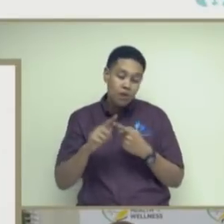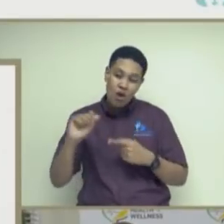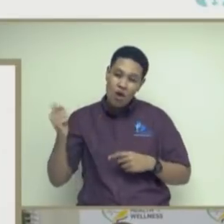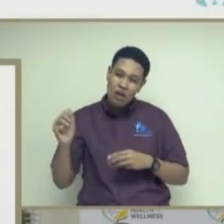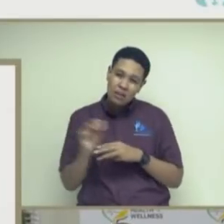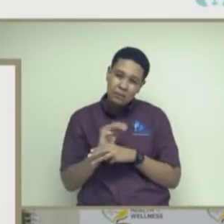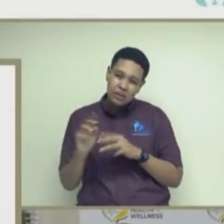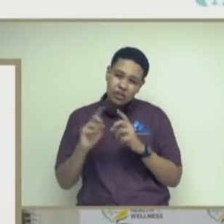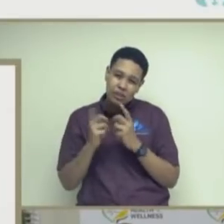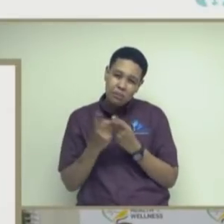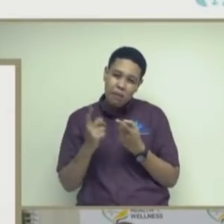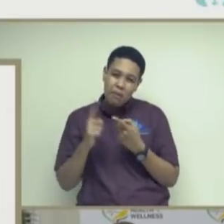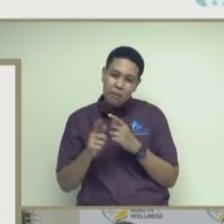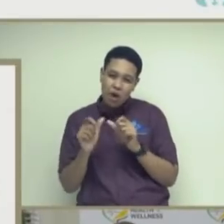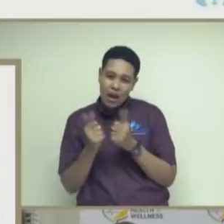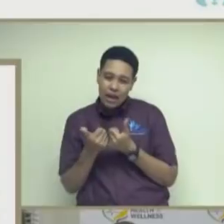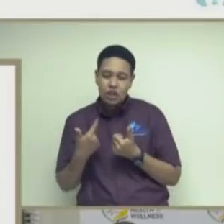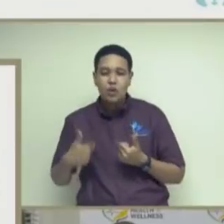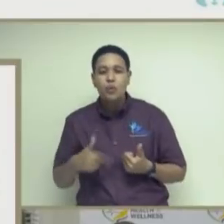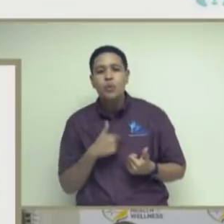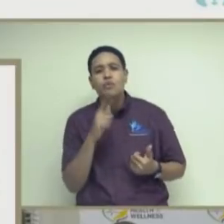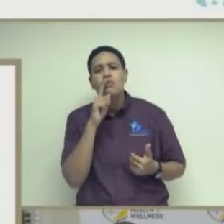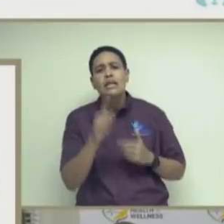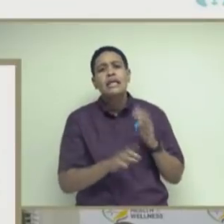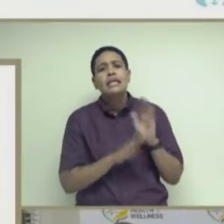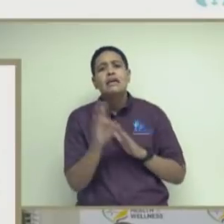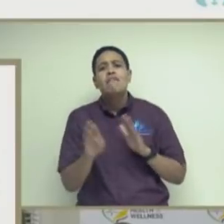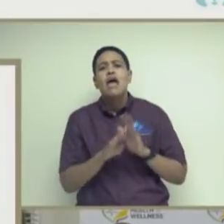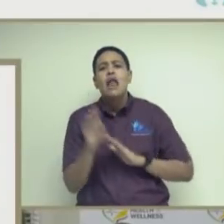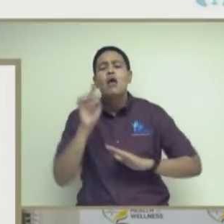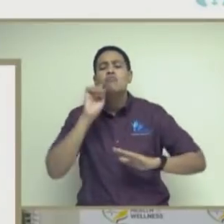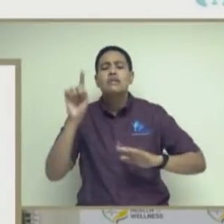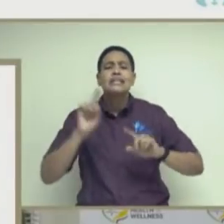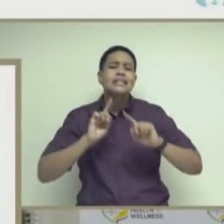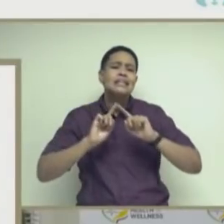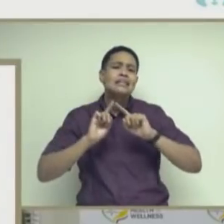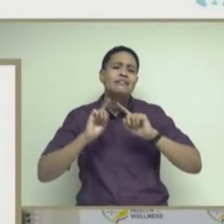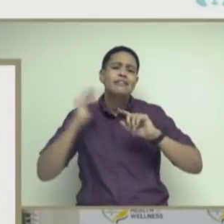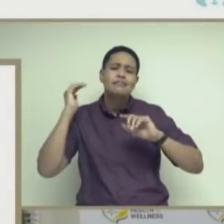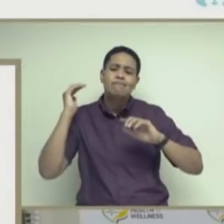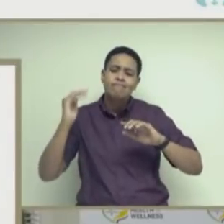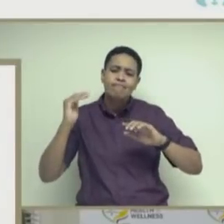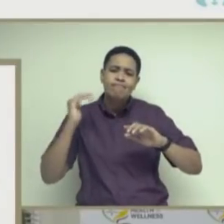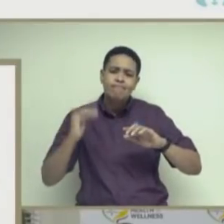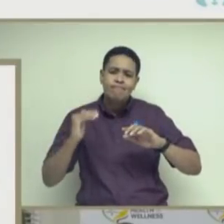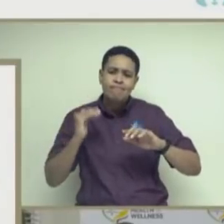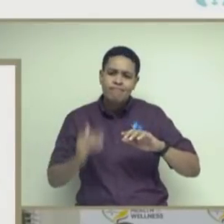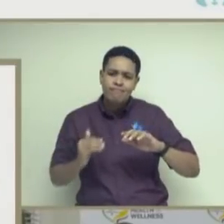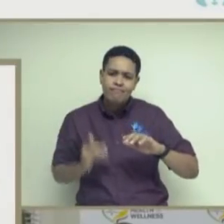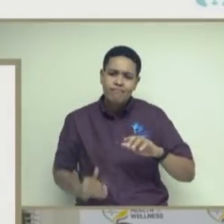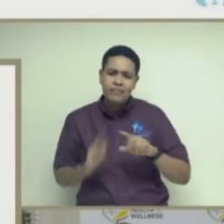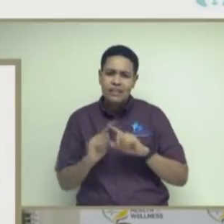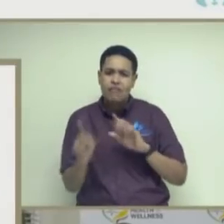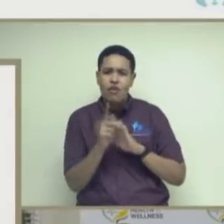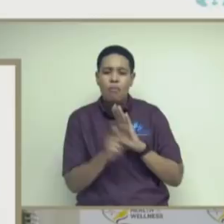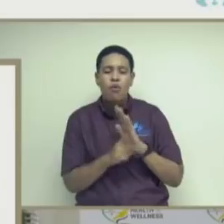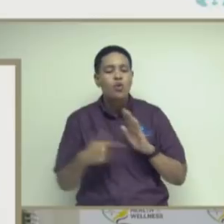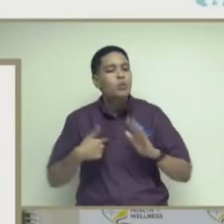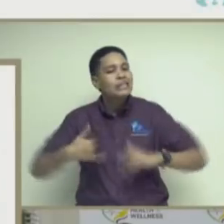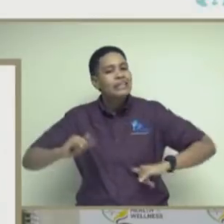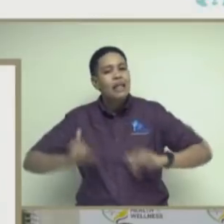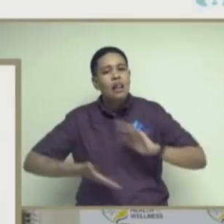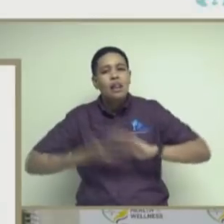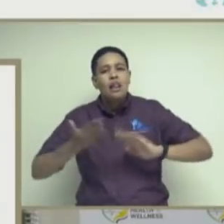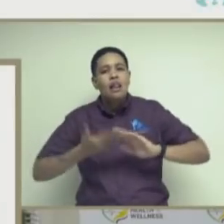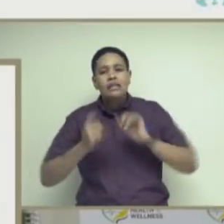departments, and agencies, we have developed a series of protocols, and we are continuing to